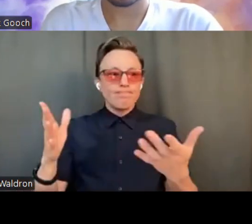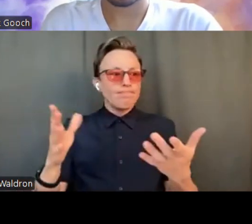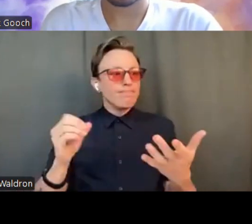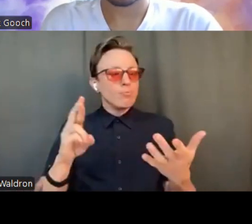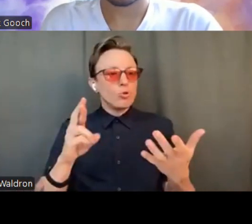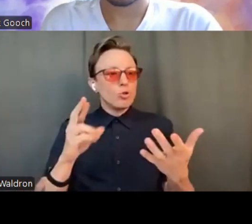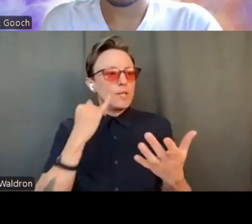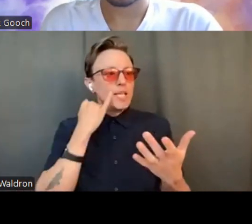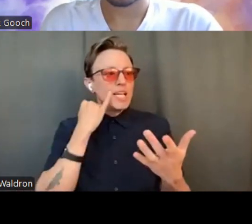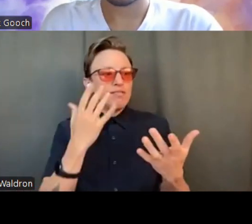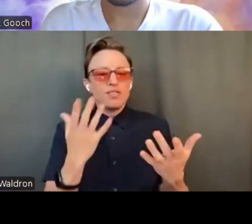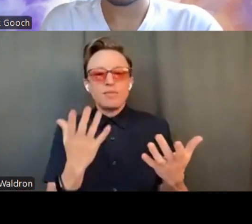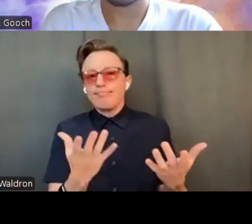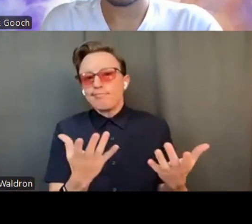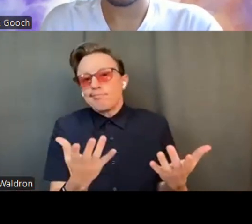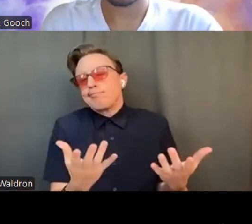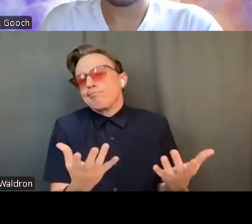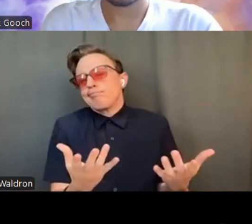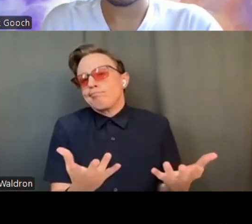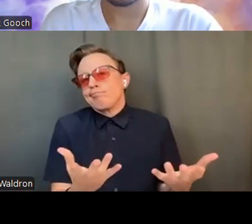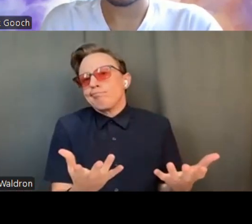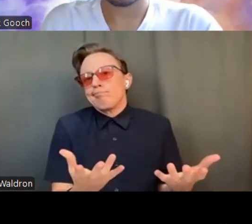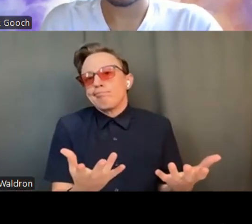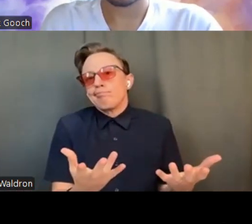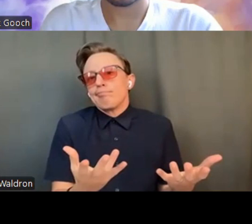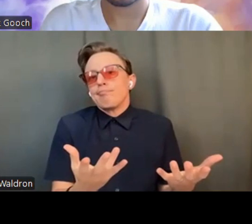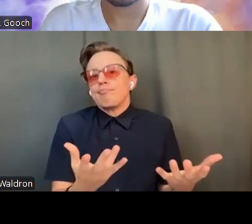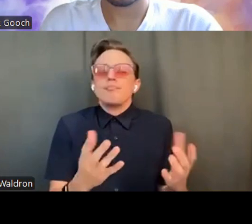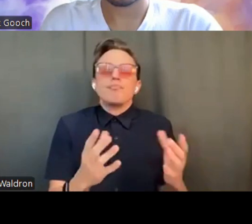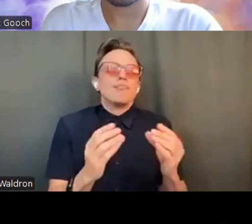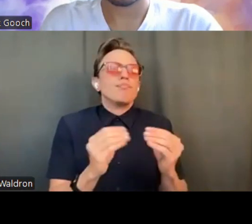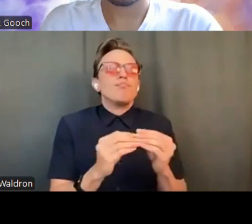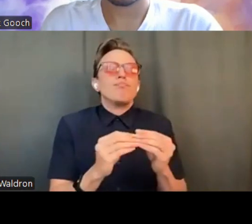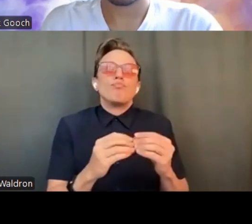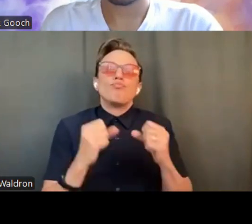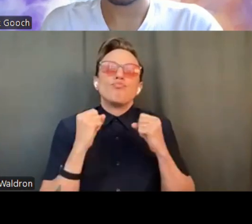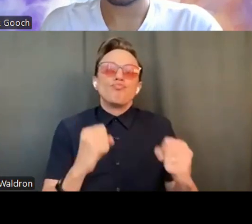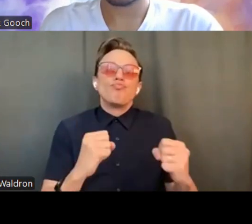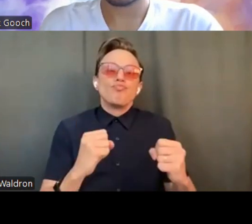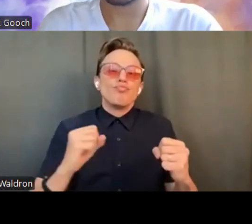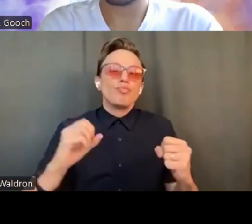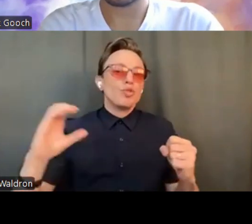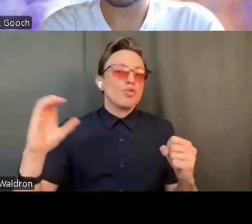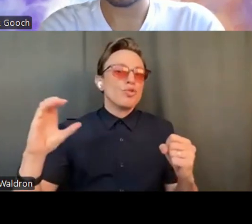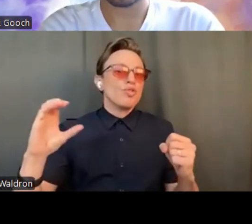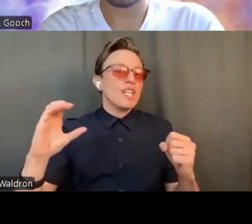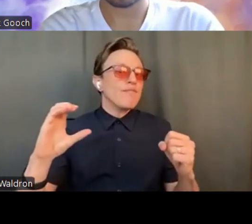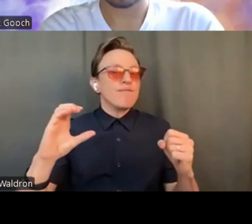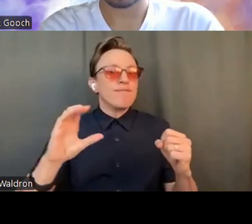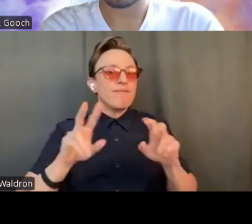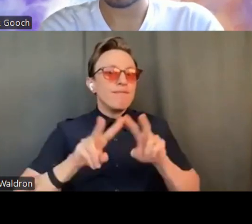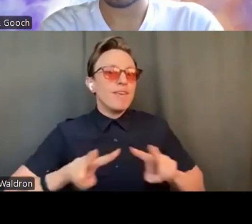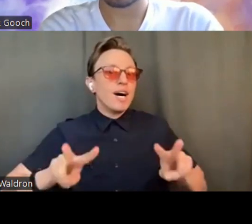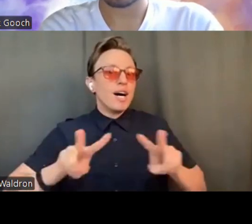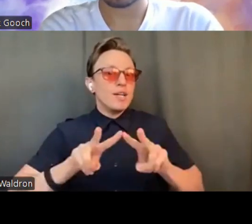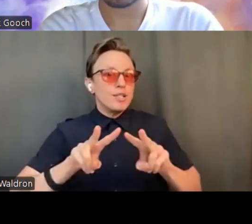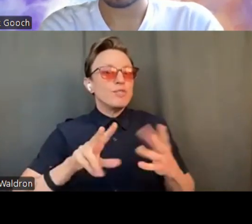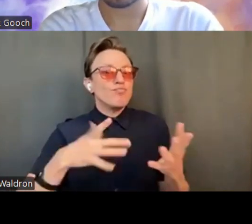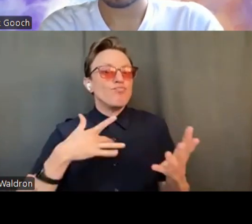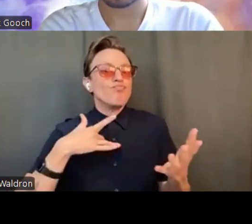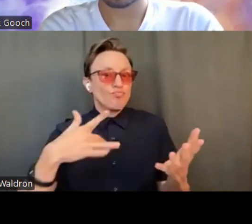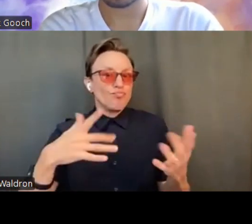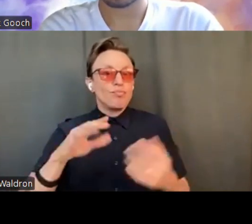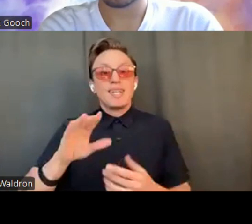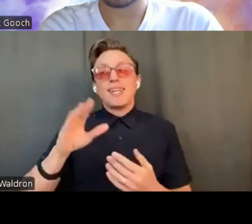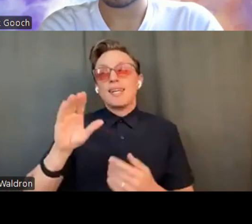have um, a lot of conservative values are pretty common in Douglas